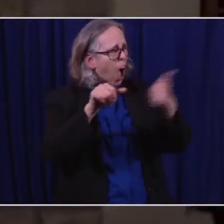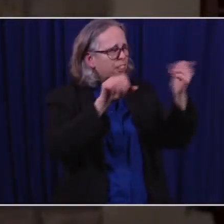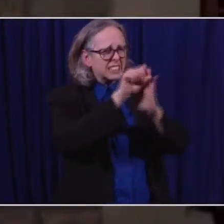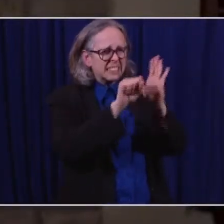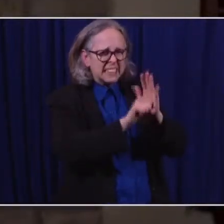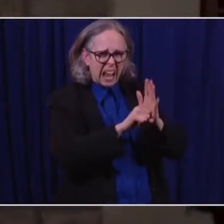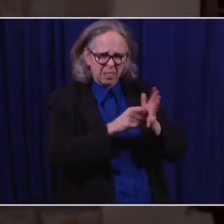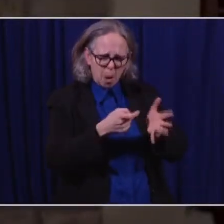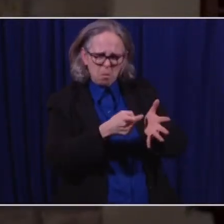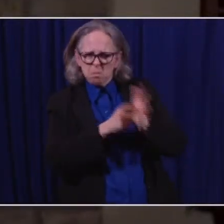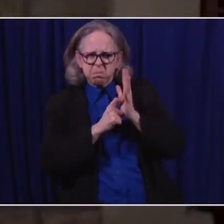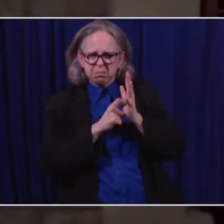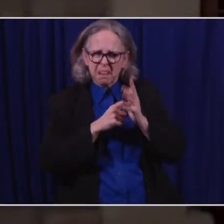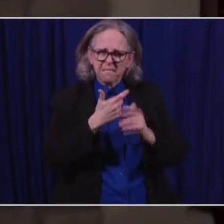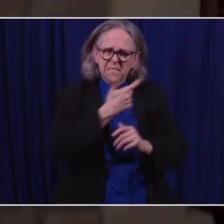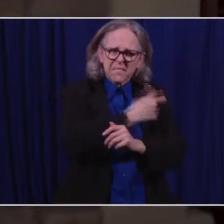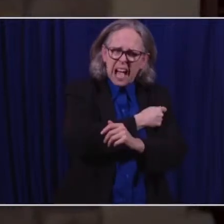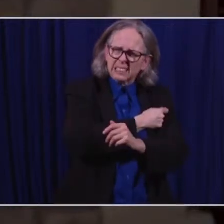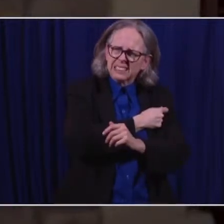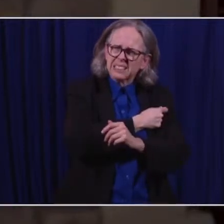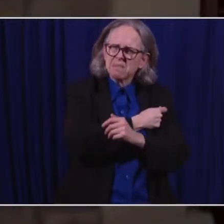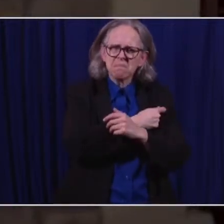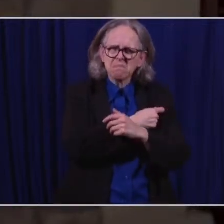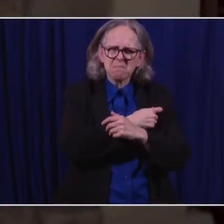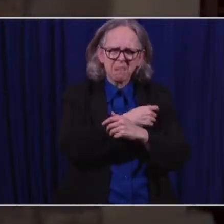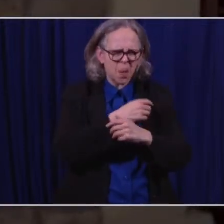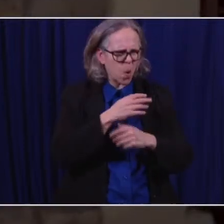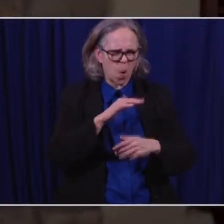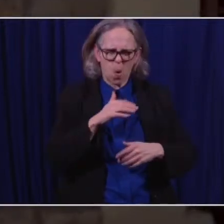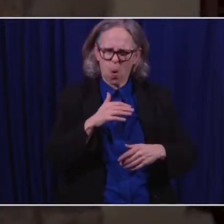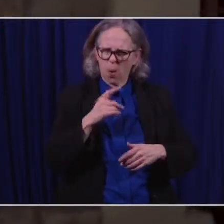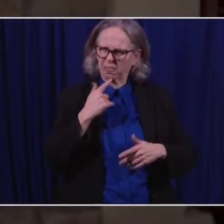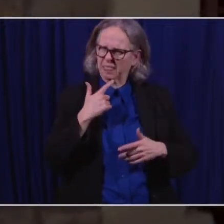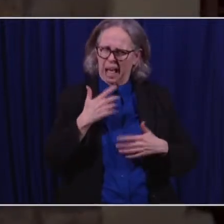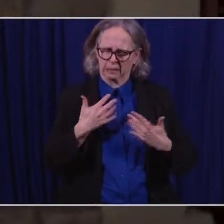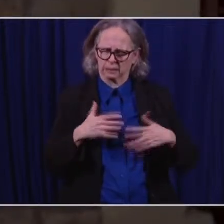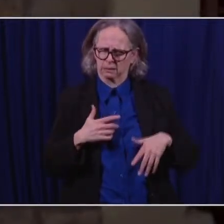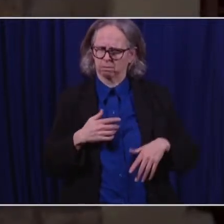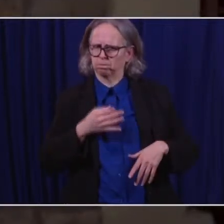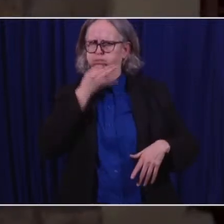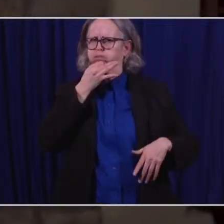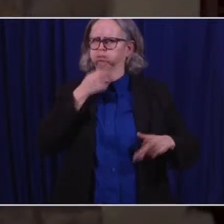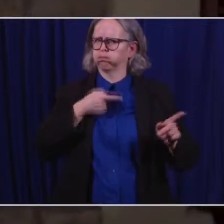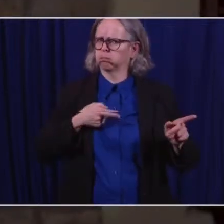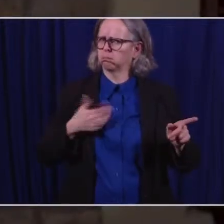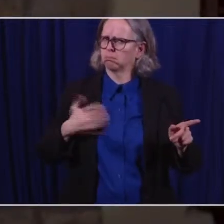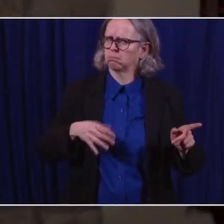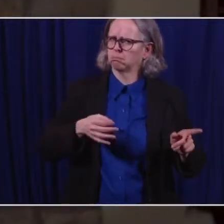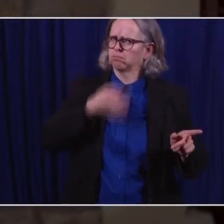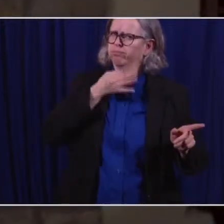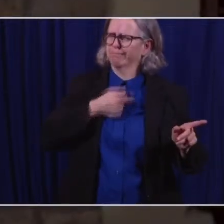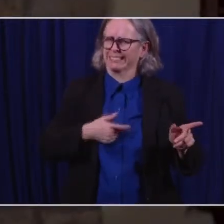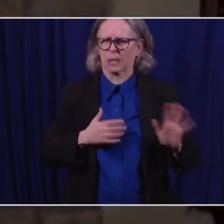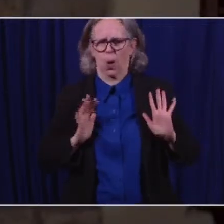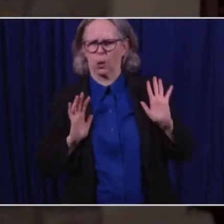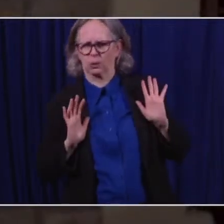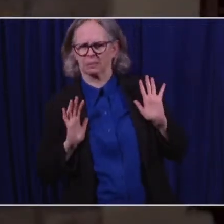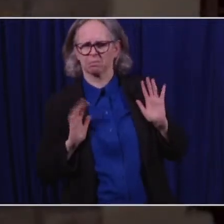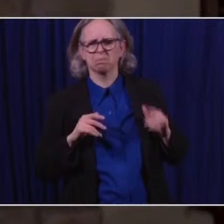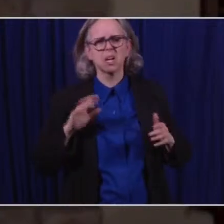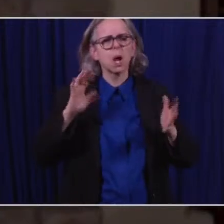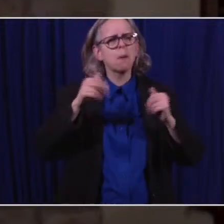step if we take that step. We are running about what other states are running as I talk